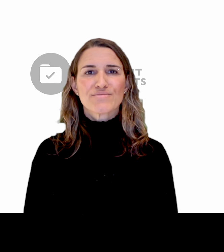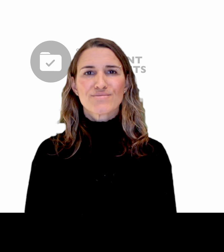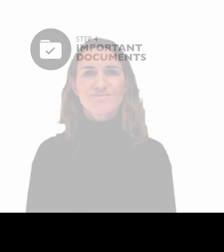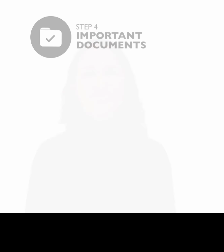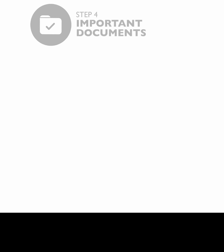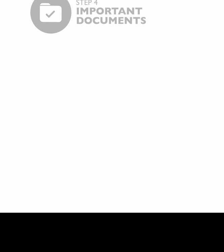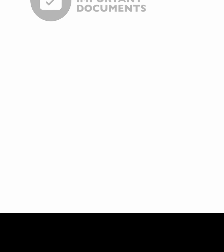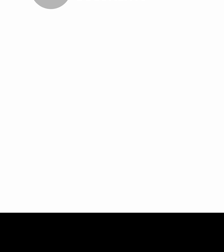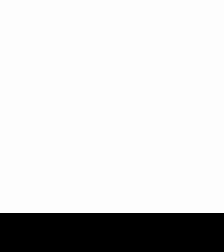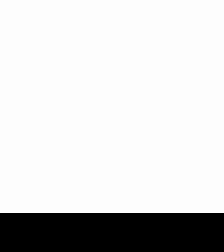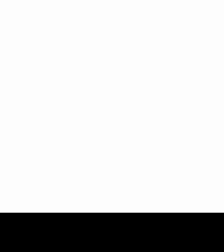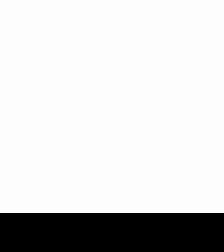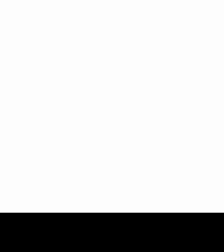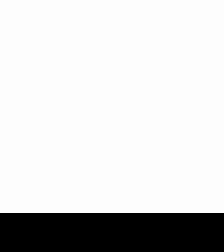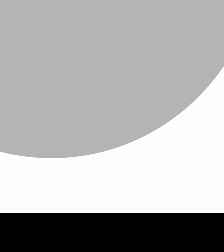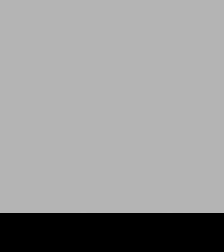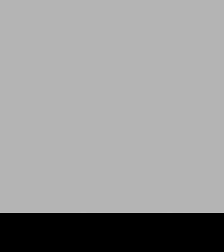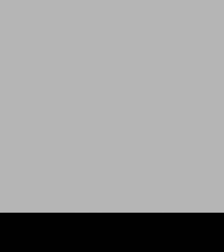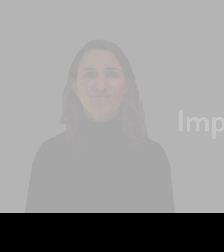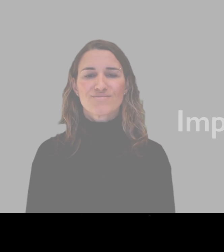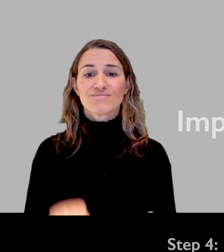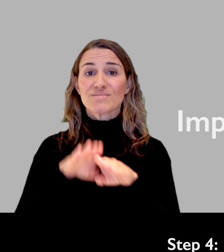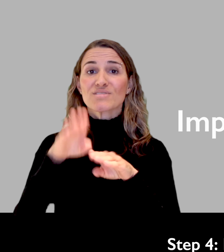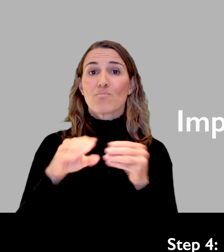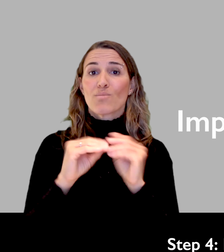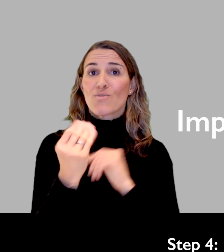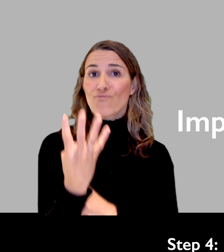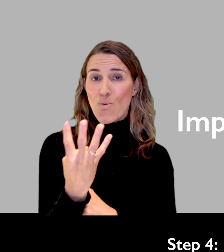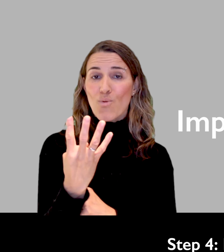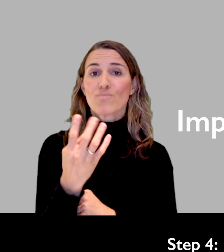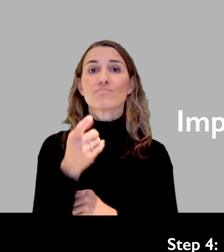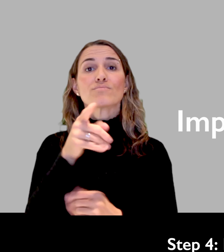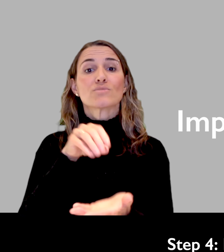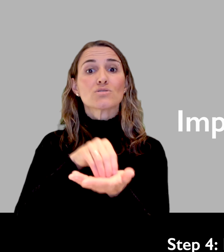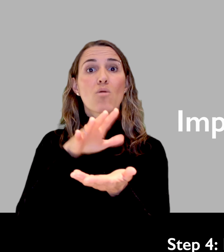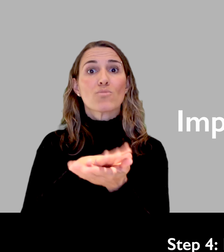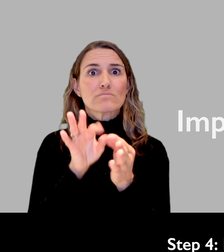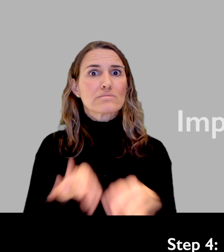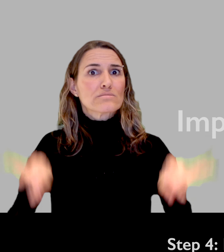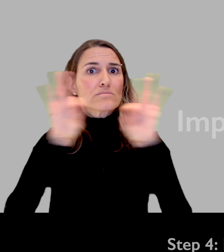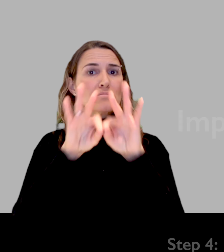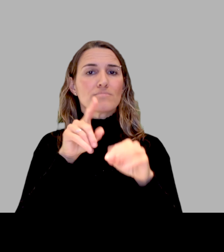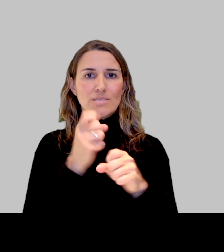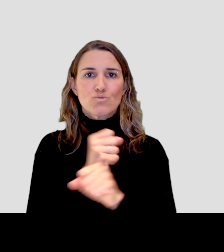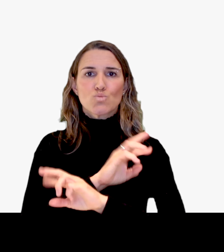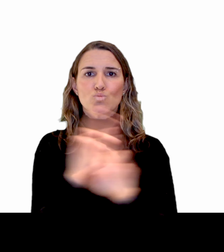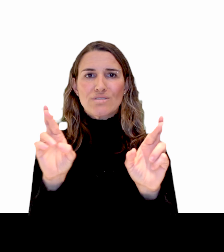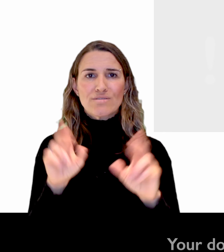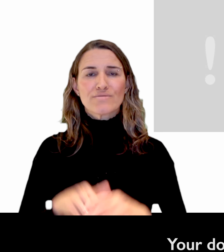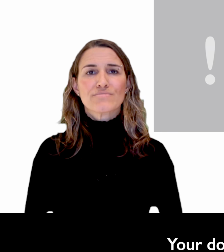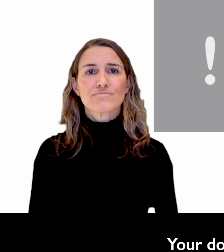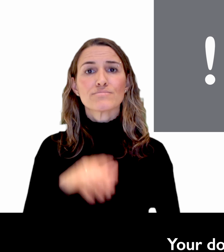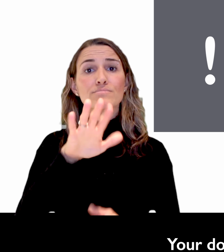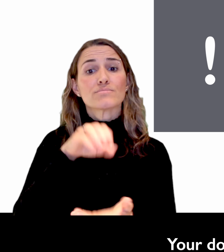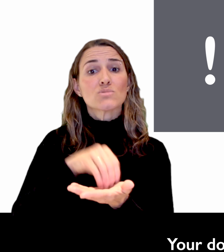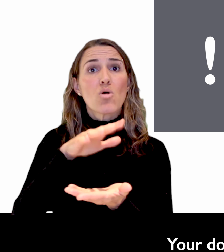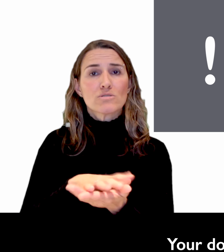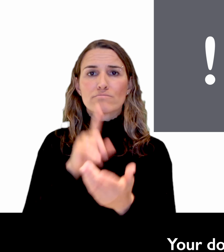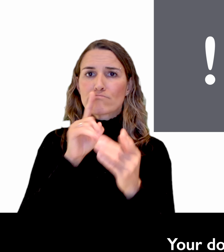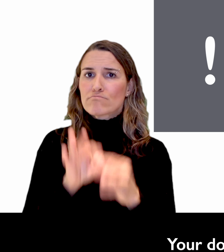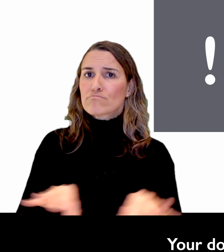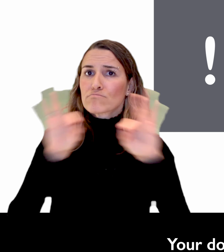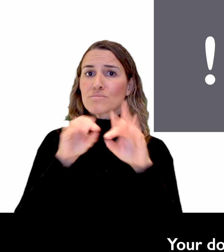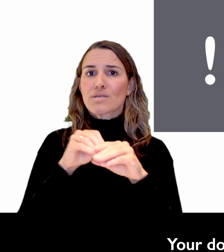neighbors, medical facilities or providers. Be sure to include any important documents your